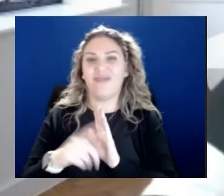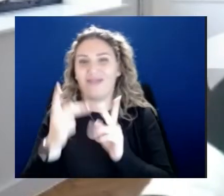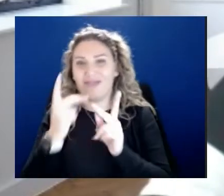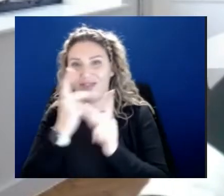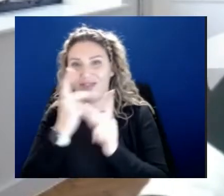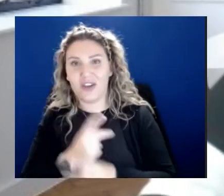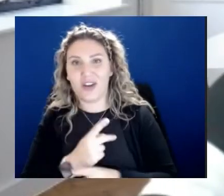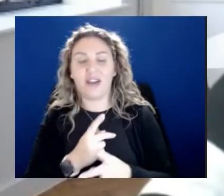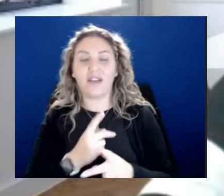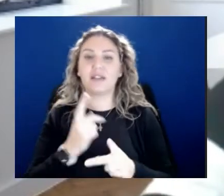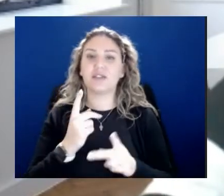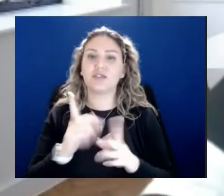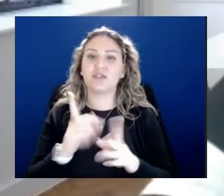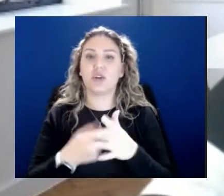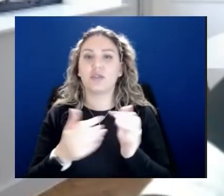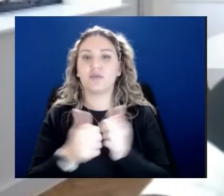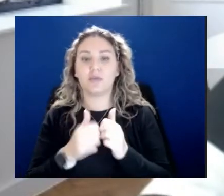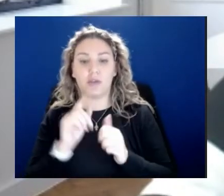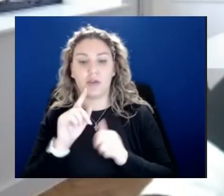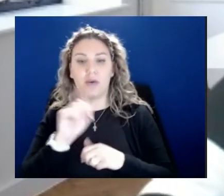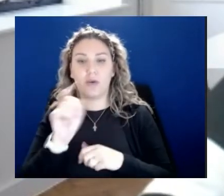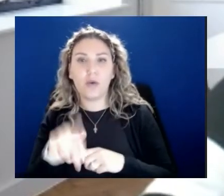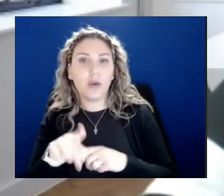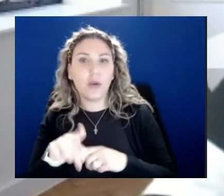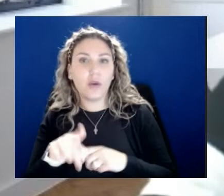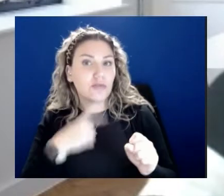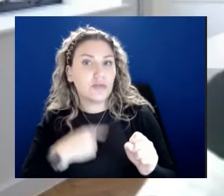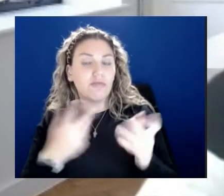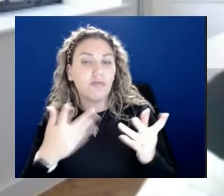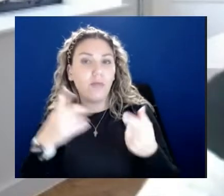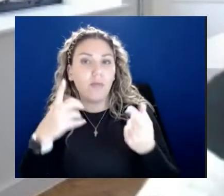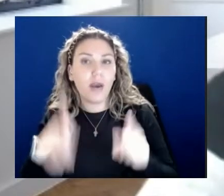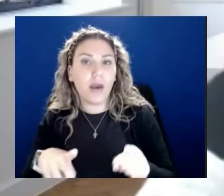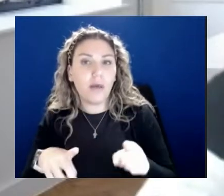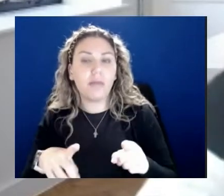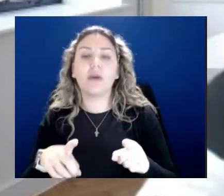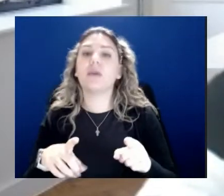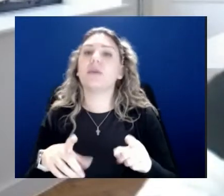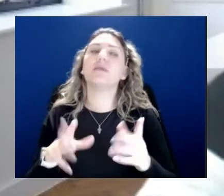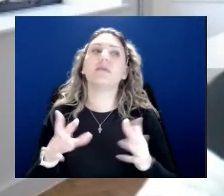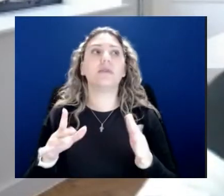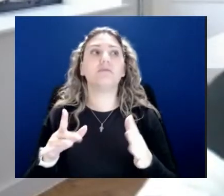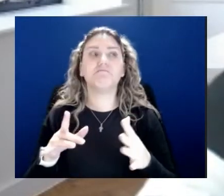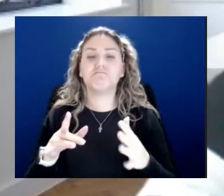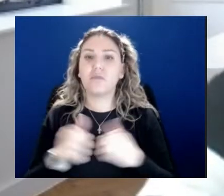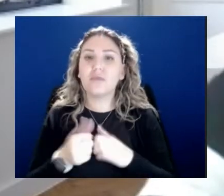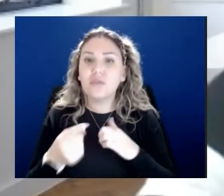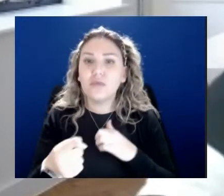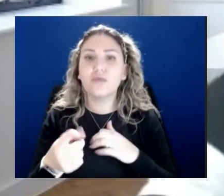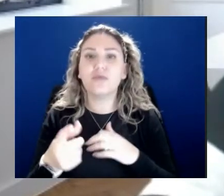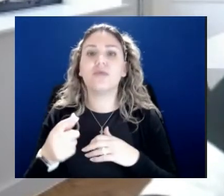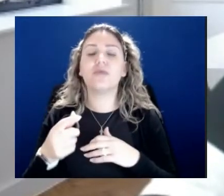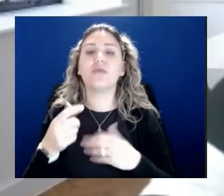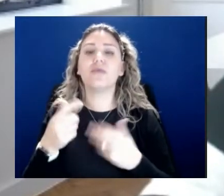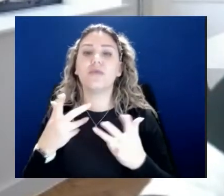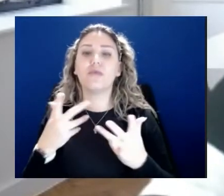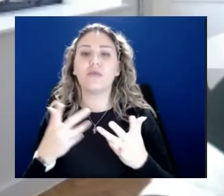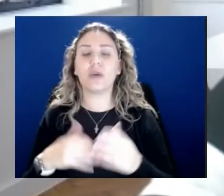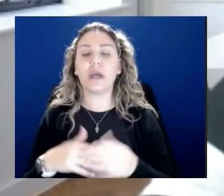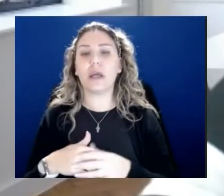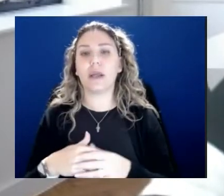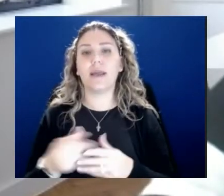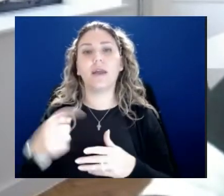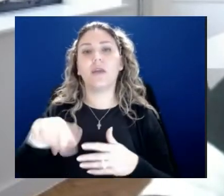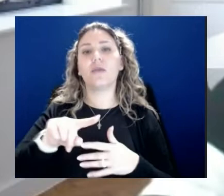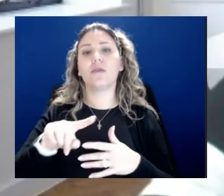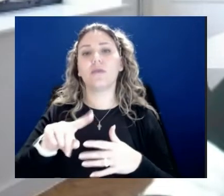always starts with either a question about, can you tell me what happened to you? Those sorts of things